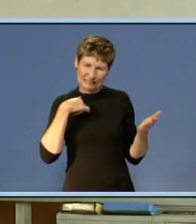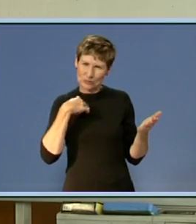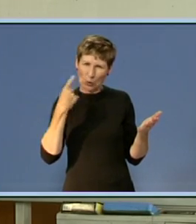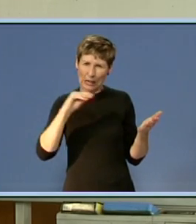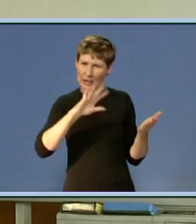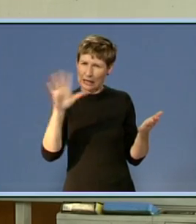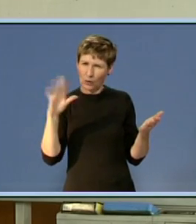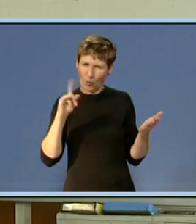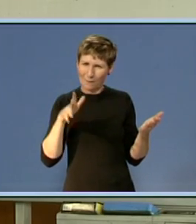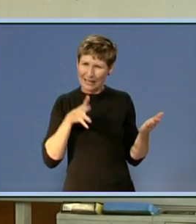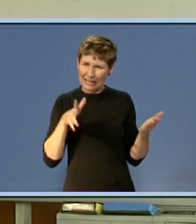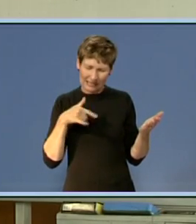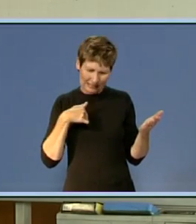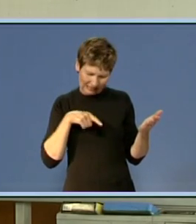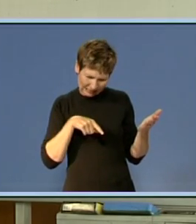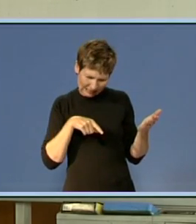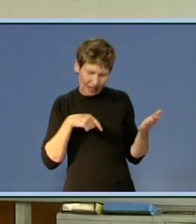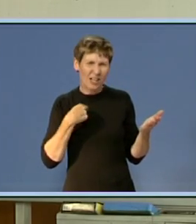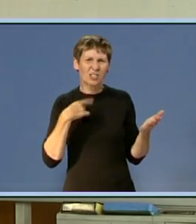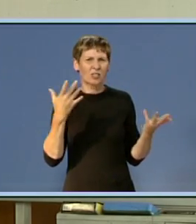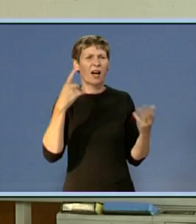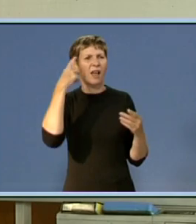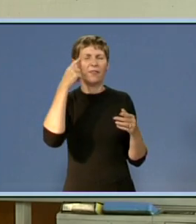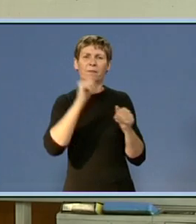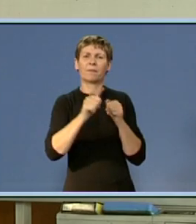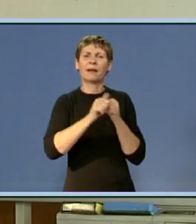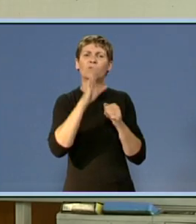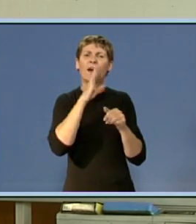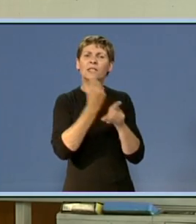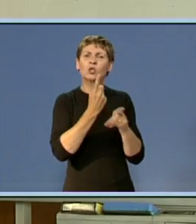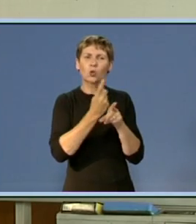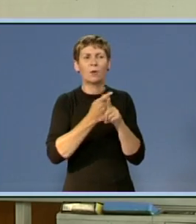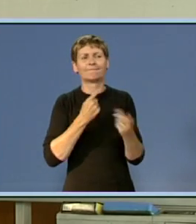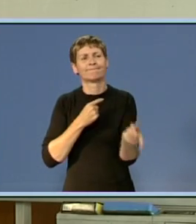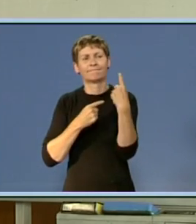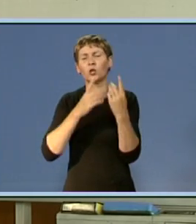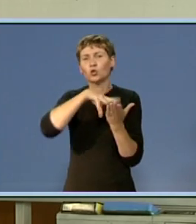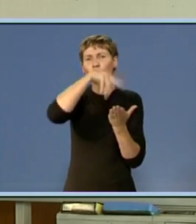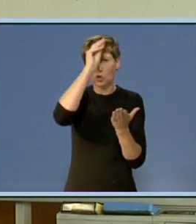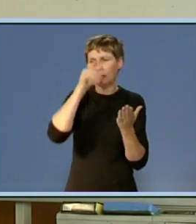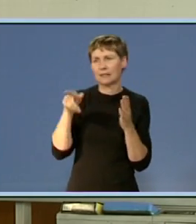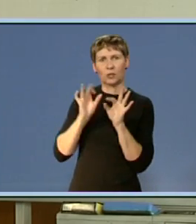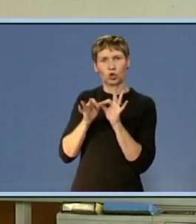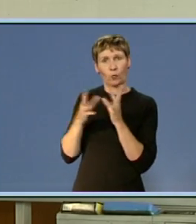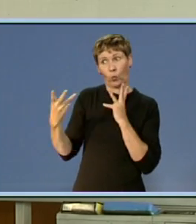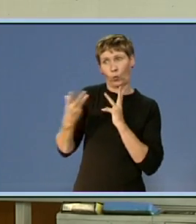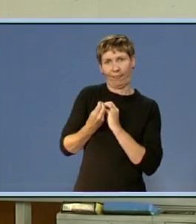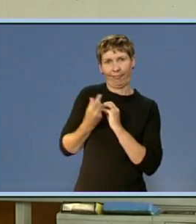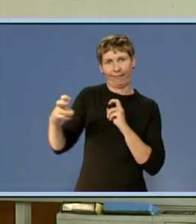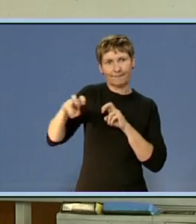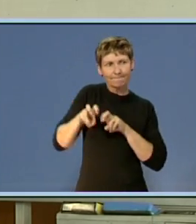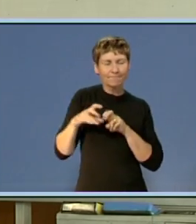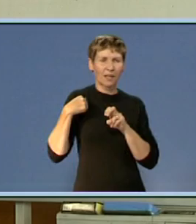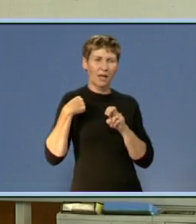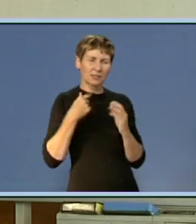to the student and say, tell me more about this, with the interpreter on those class days. And I would say, look,